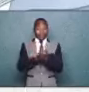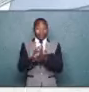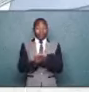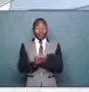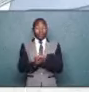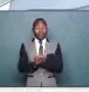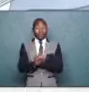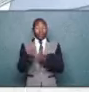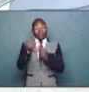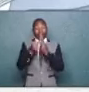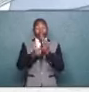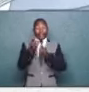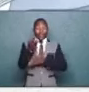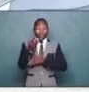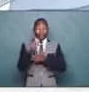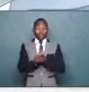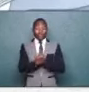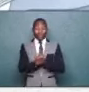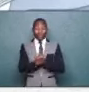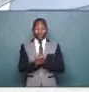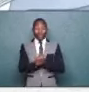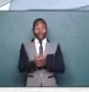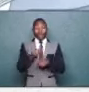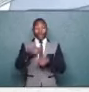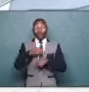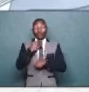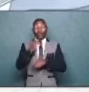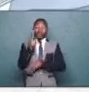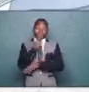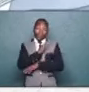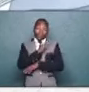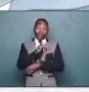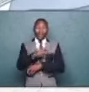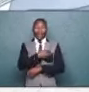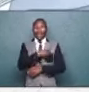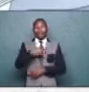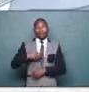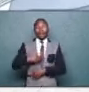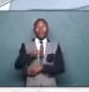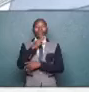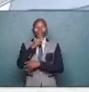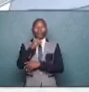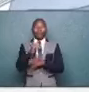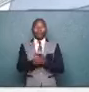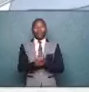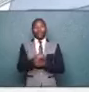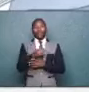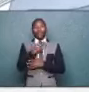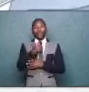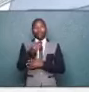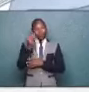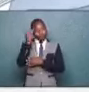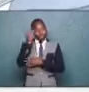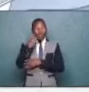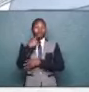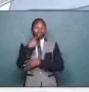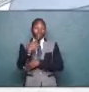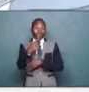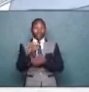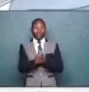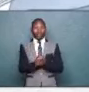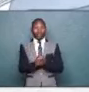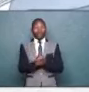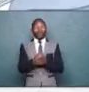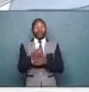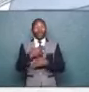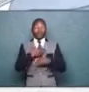above mentioned dates. As I conclude, ladies and gentlemen, I wish to assure you of the